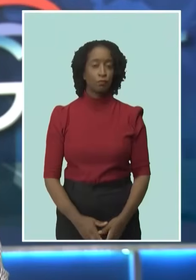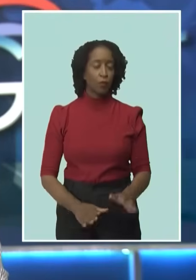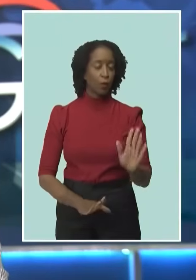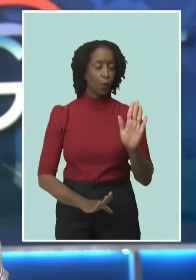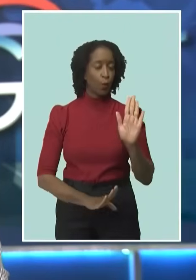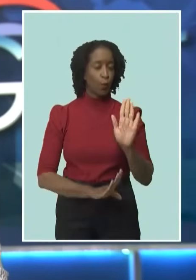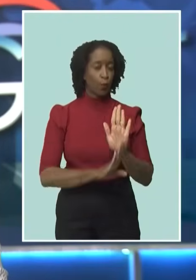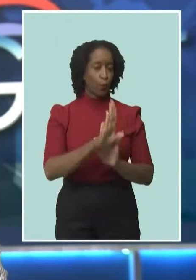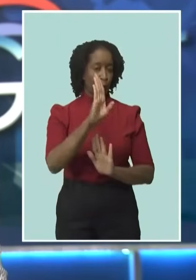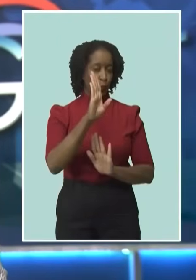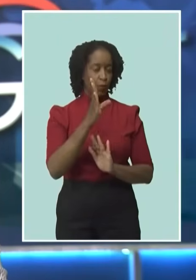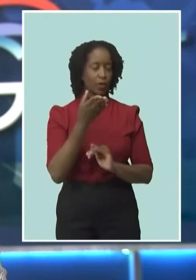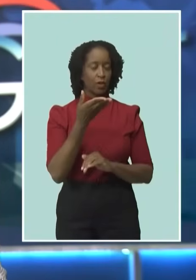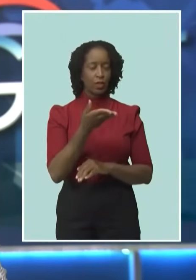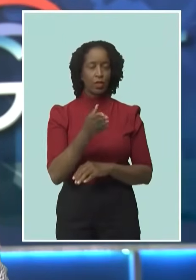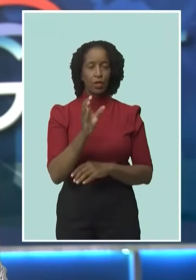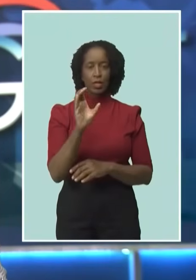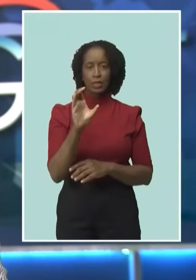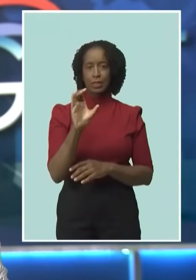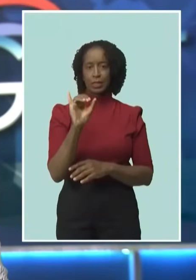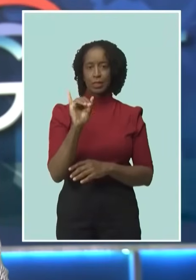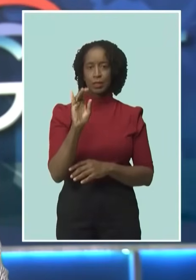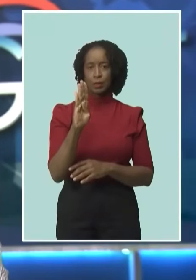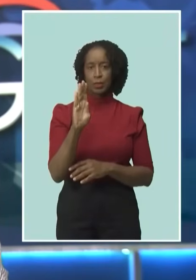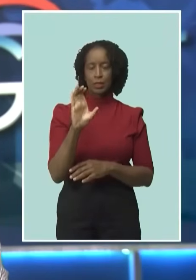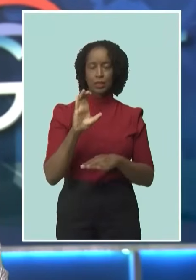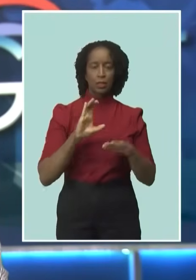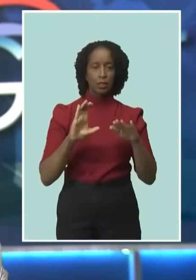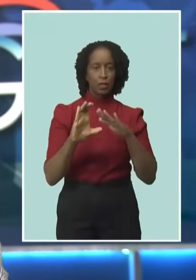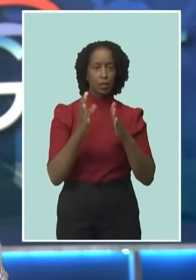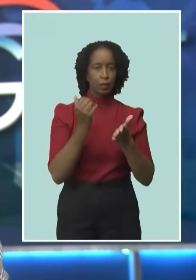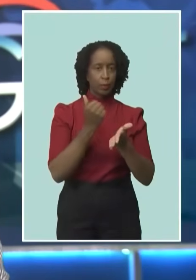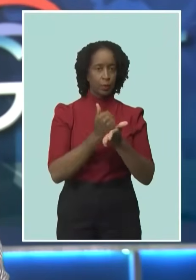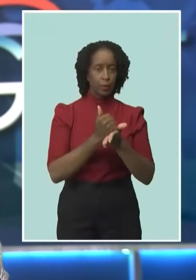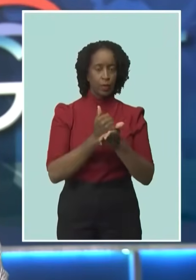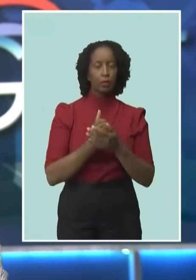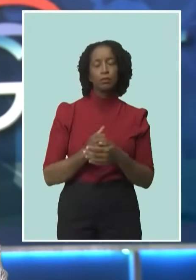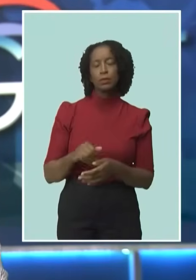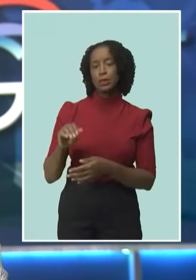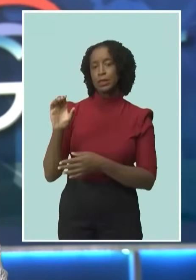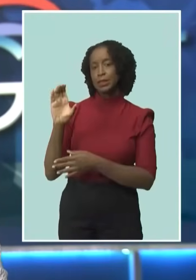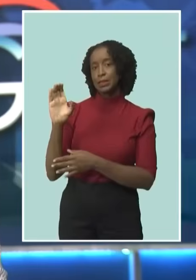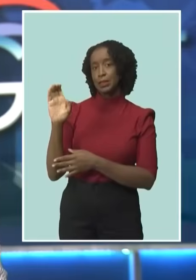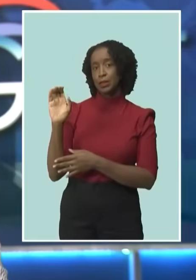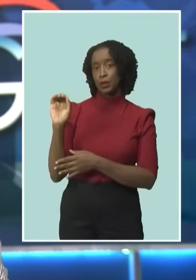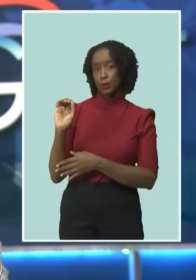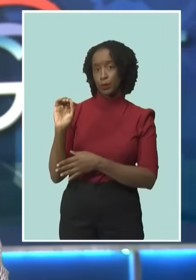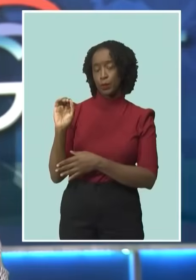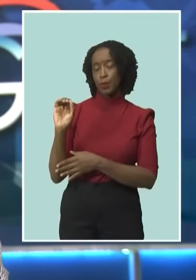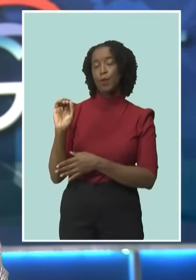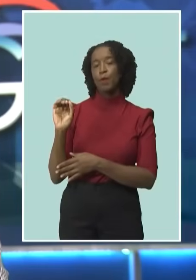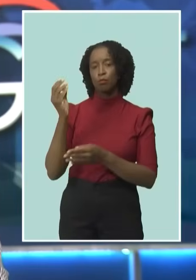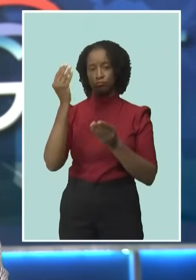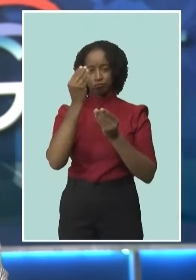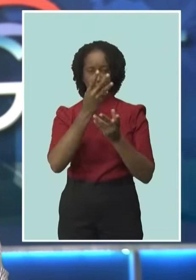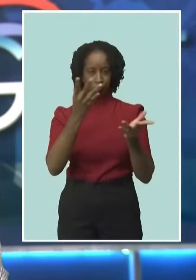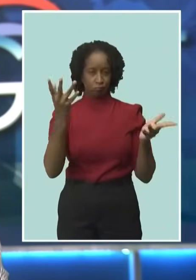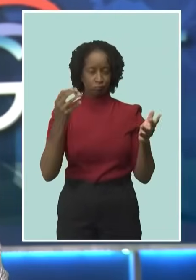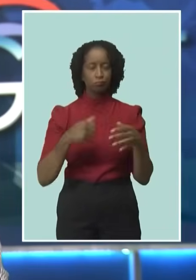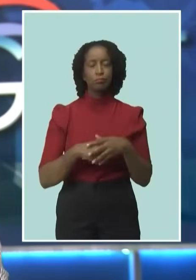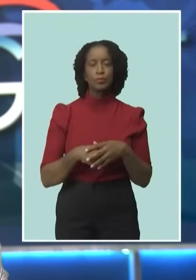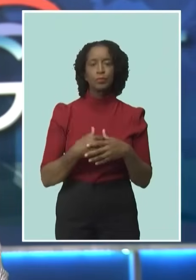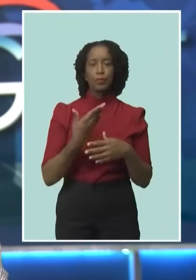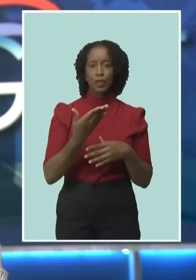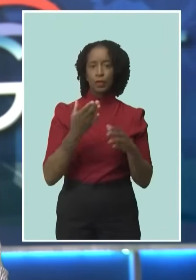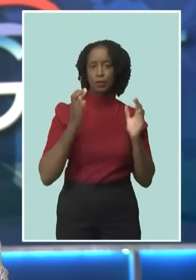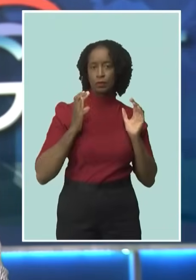Unprecedented growth at CIBC Caribbean Bank. The revelation from Chief Executive Officer Mark Centil as he addressed the client